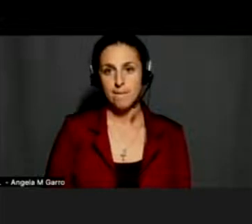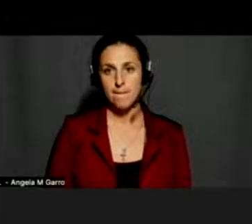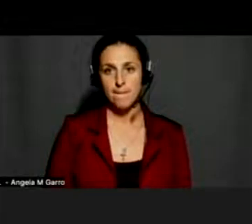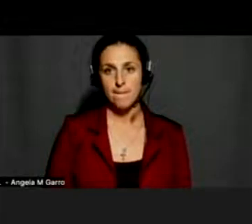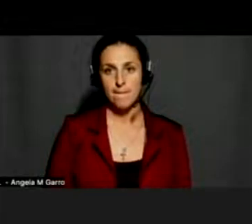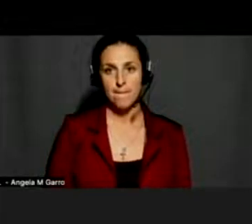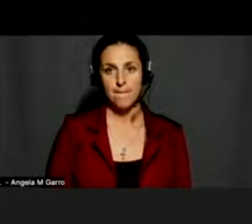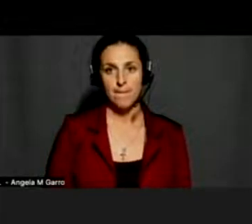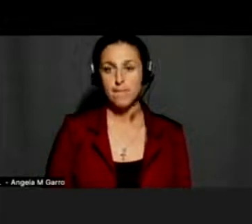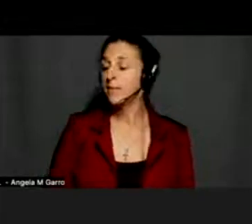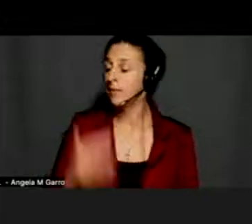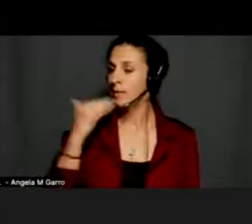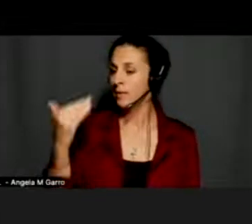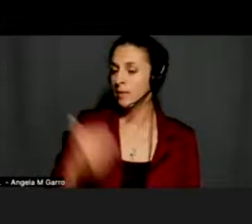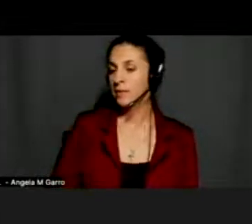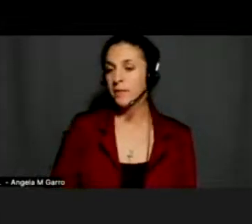Thank you.